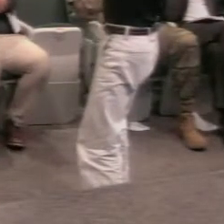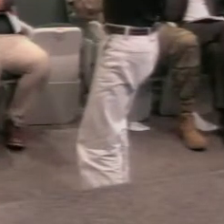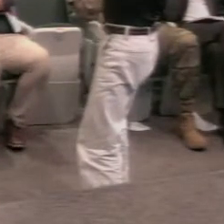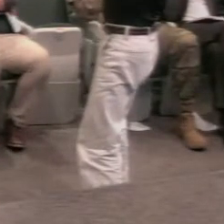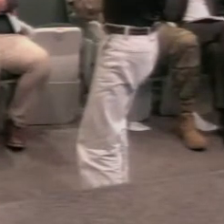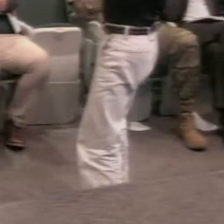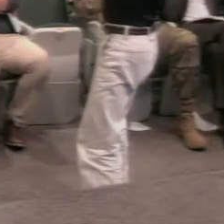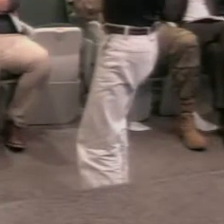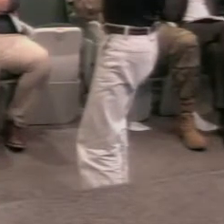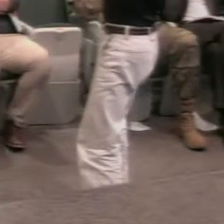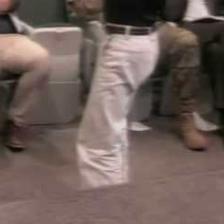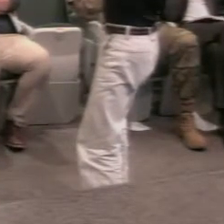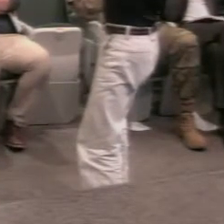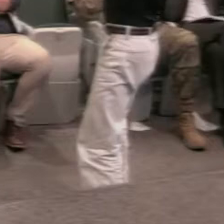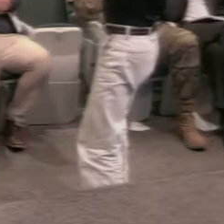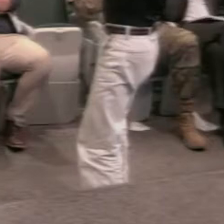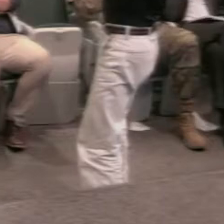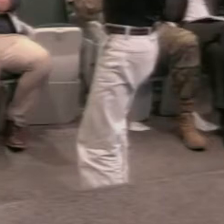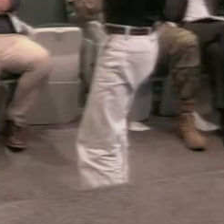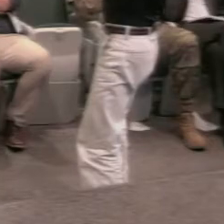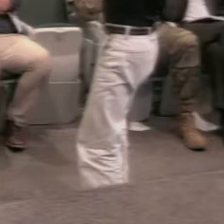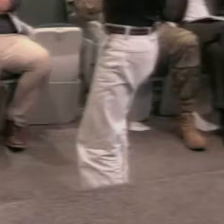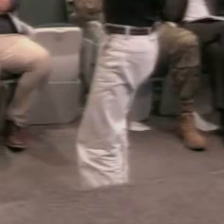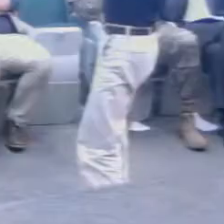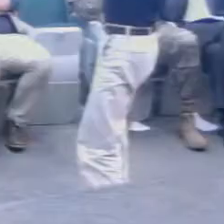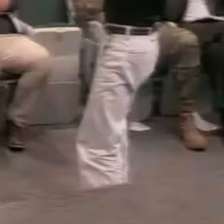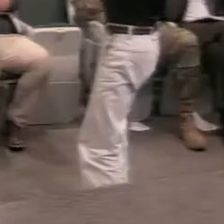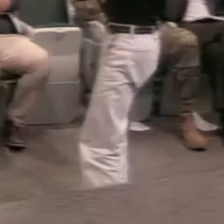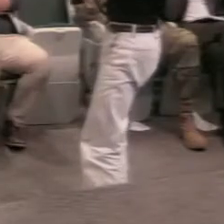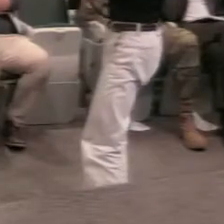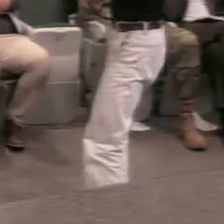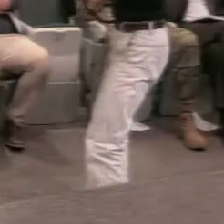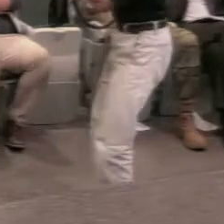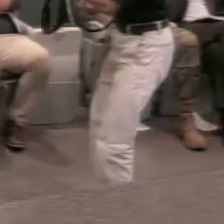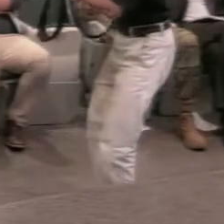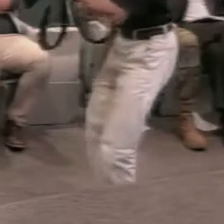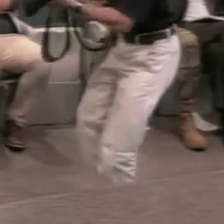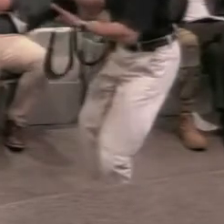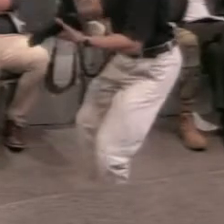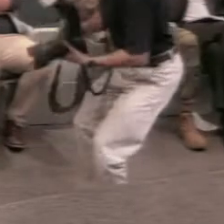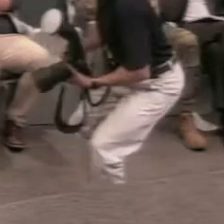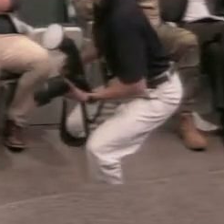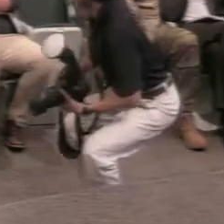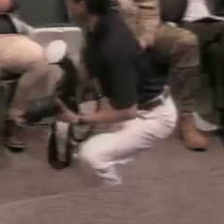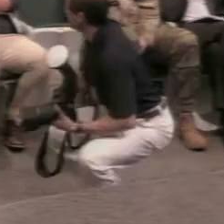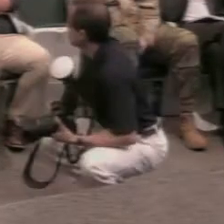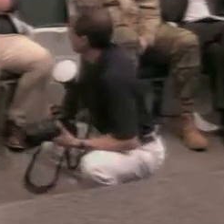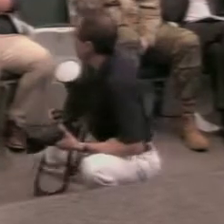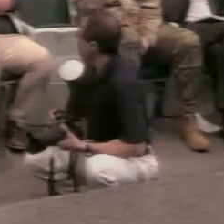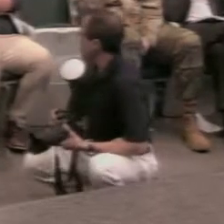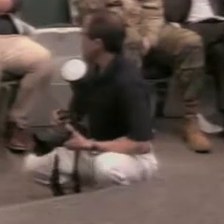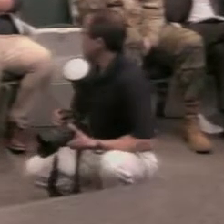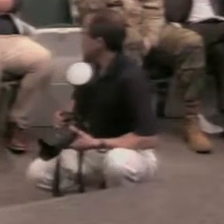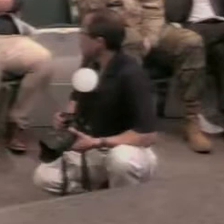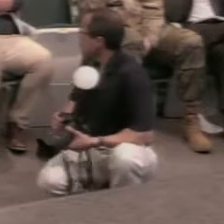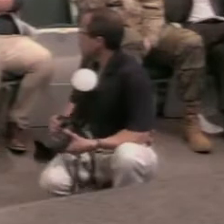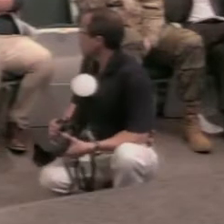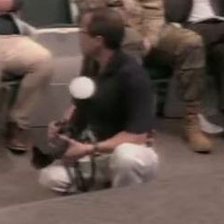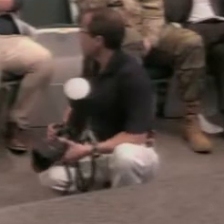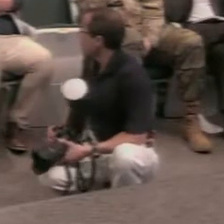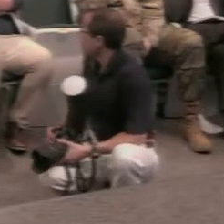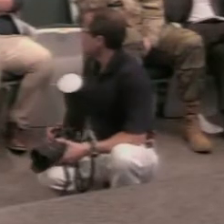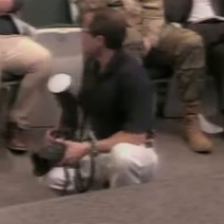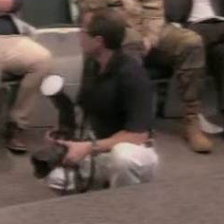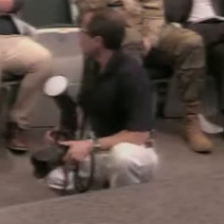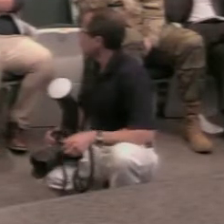that I happen to know she did not want that job. She was thrilled about it. She just came back from school. She wanted that job. She was 16 like every